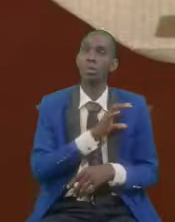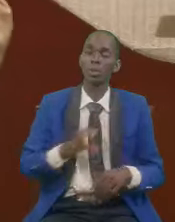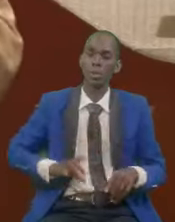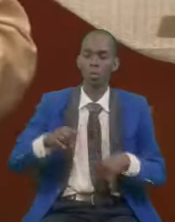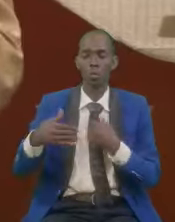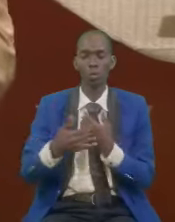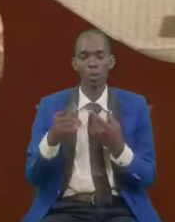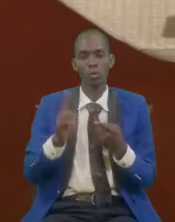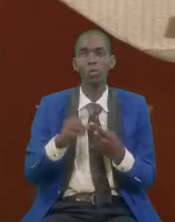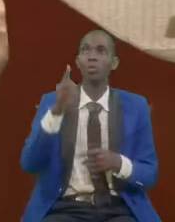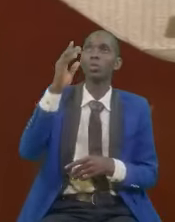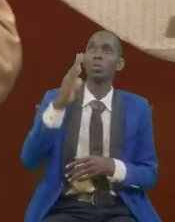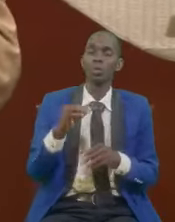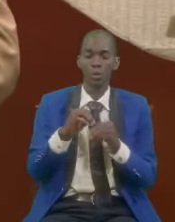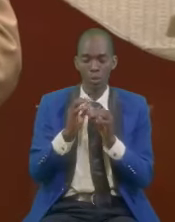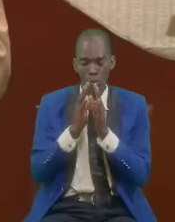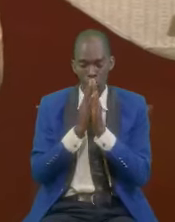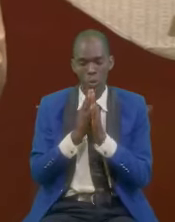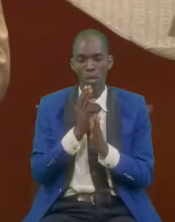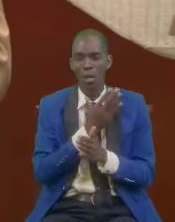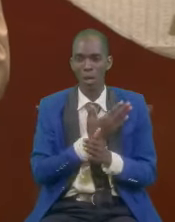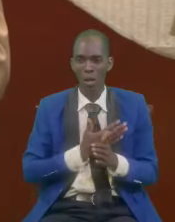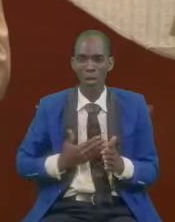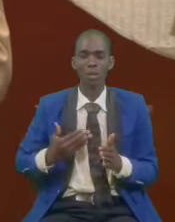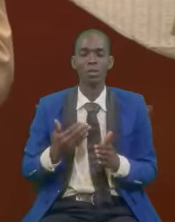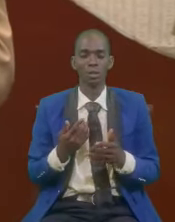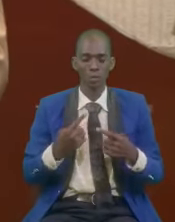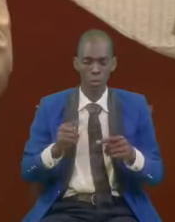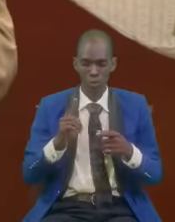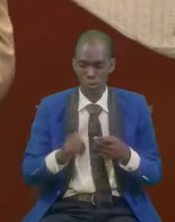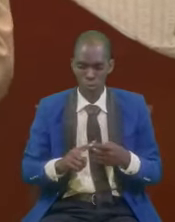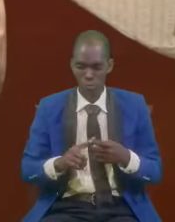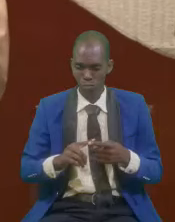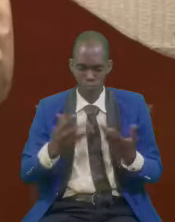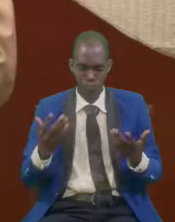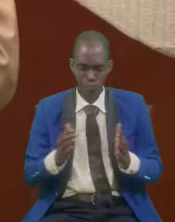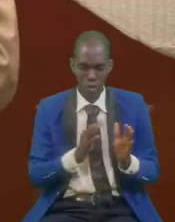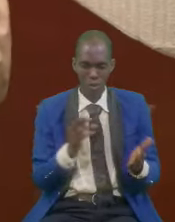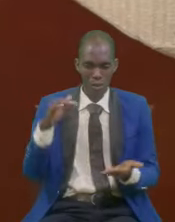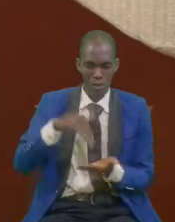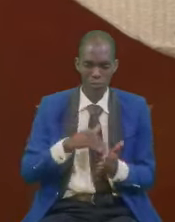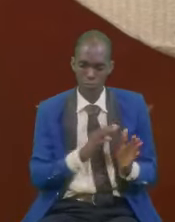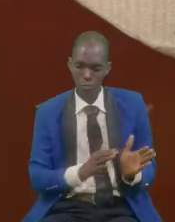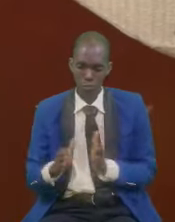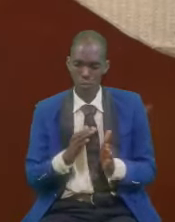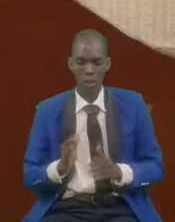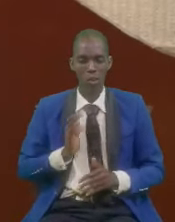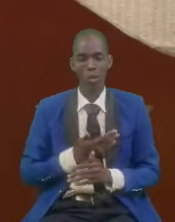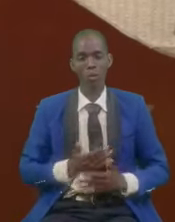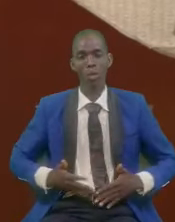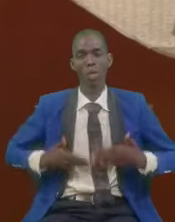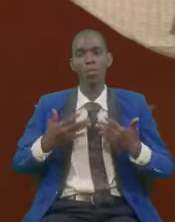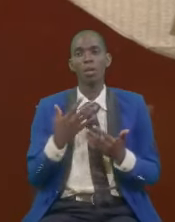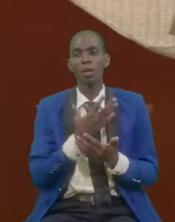and kind of readjust our luggage, rearrange our lives, and have the blood of